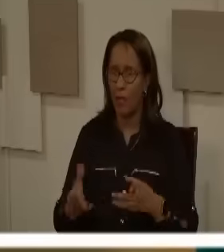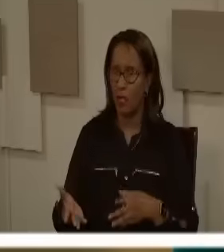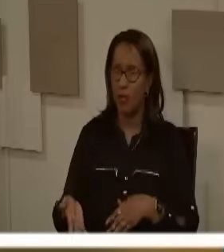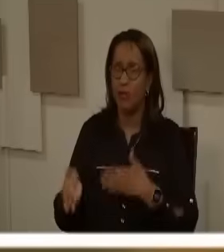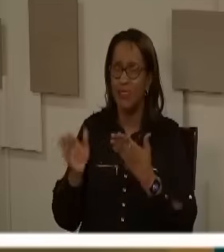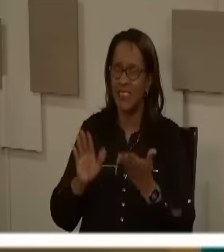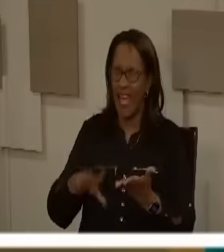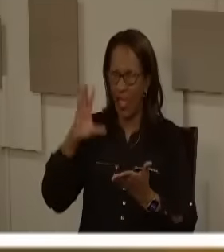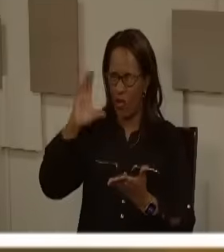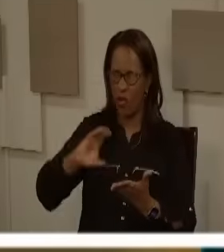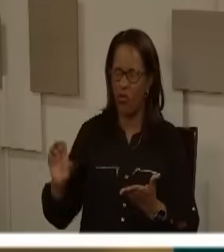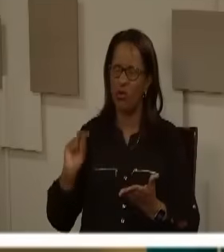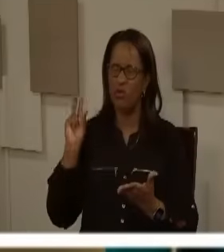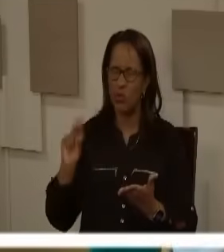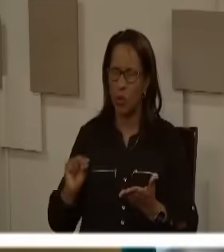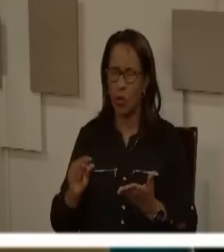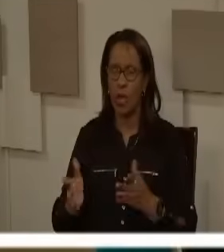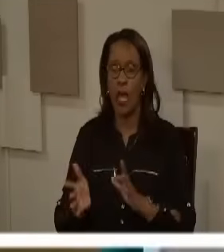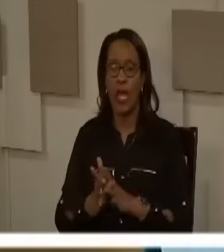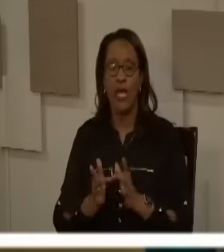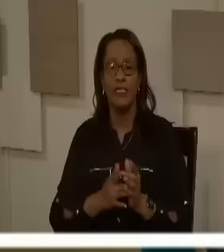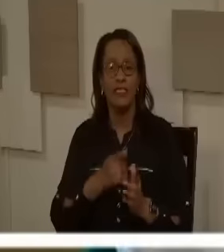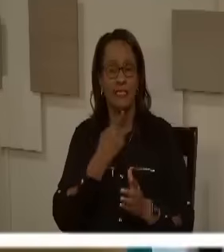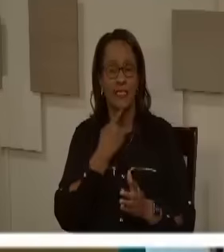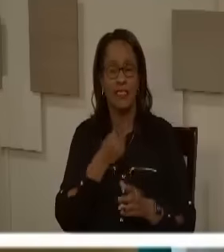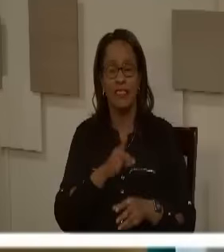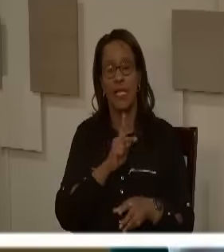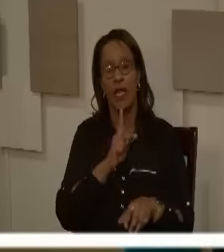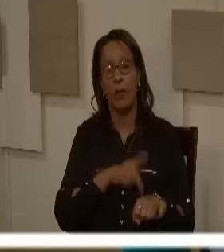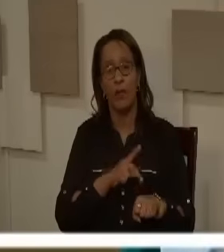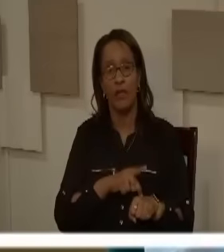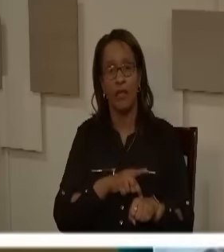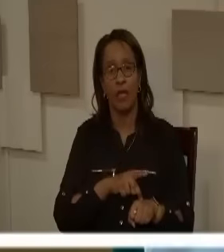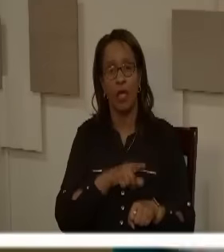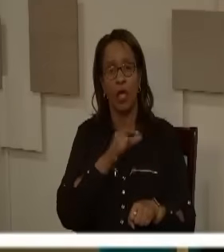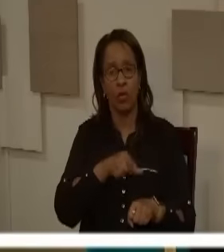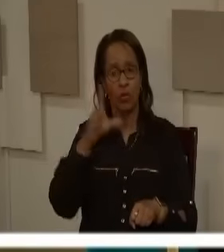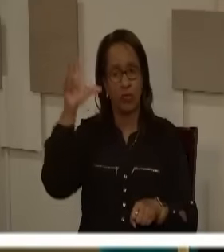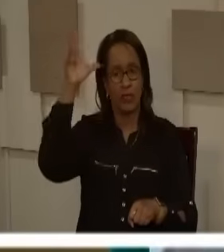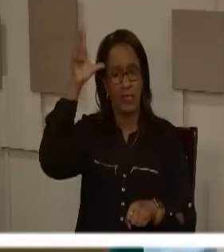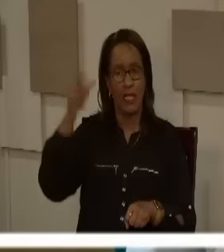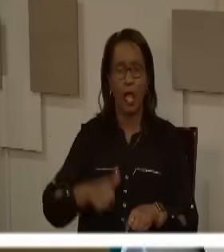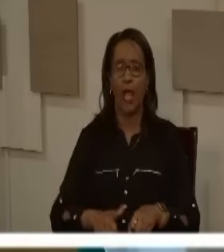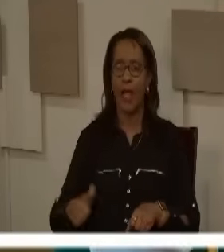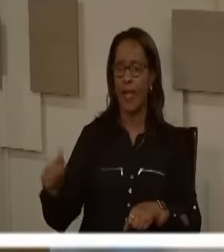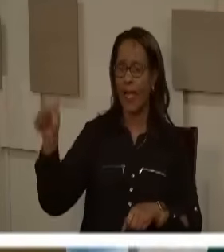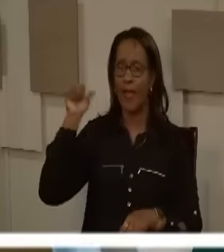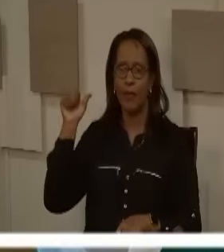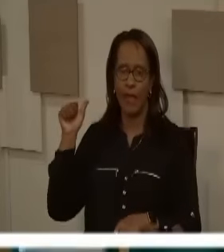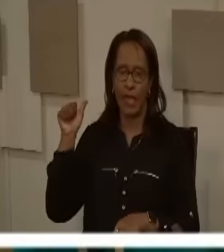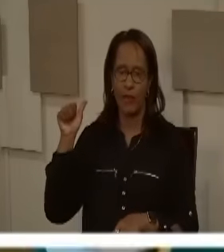to worship God. It's a whole other thing to understand that God